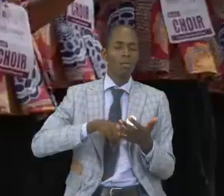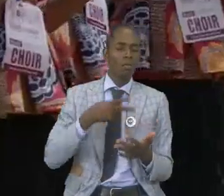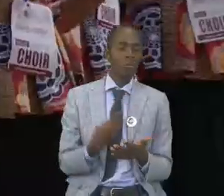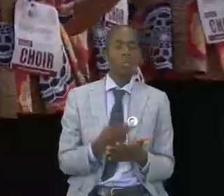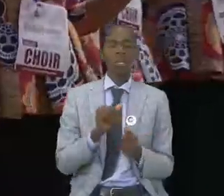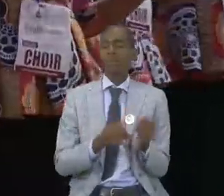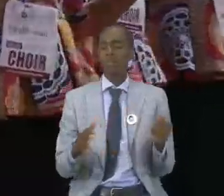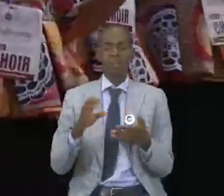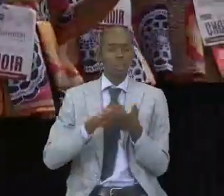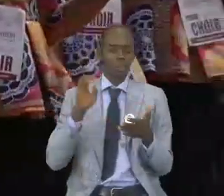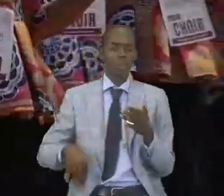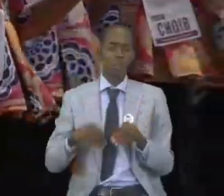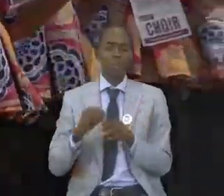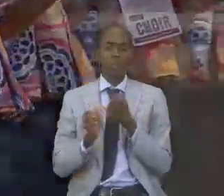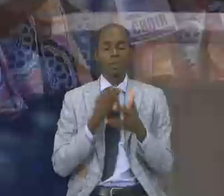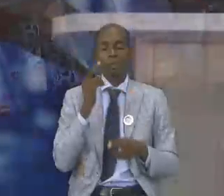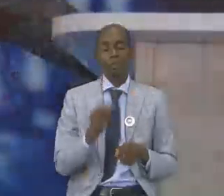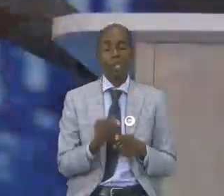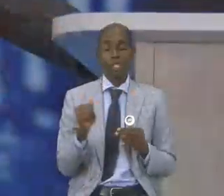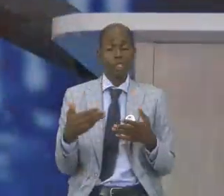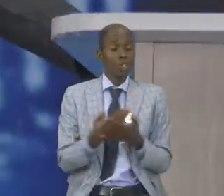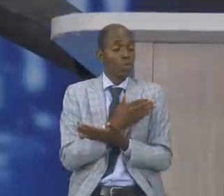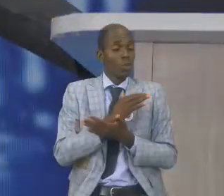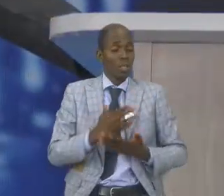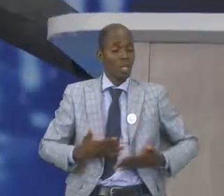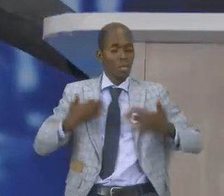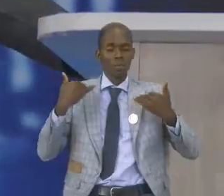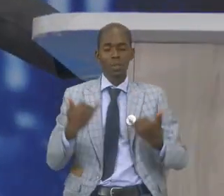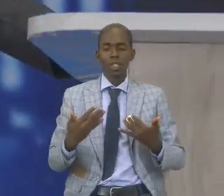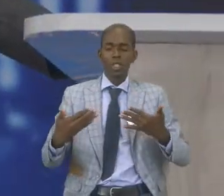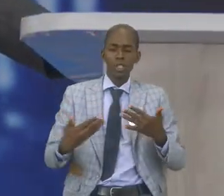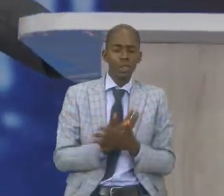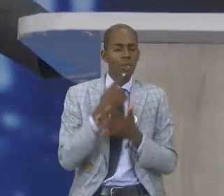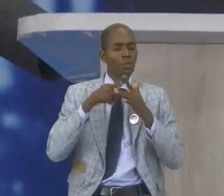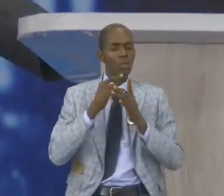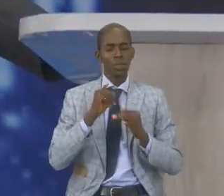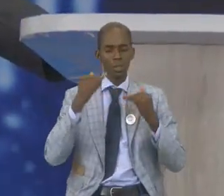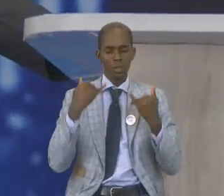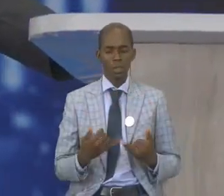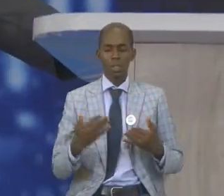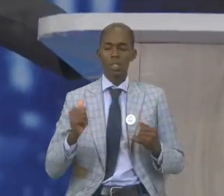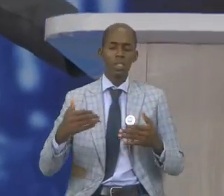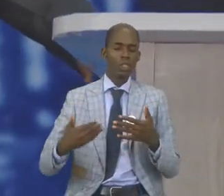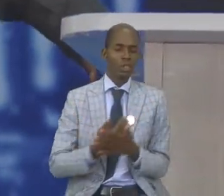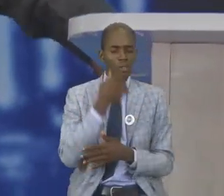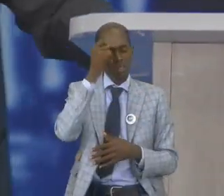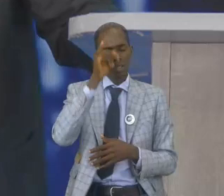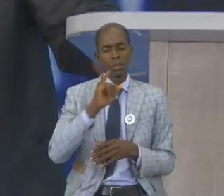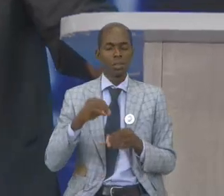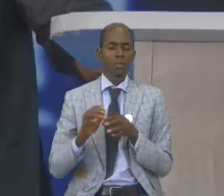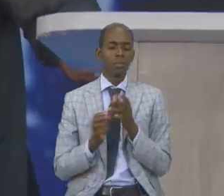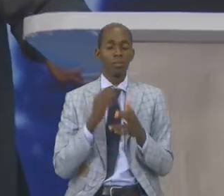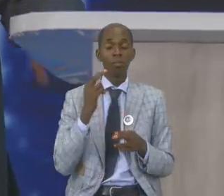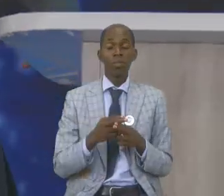away. Yeah. A new life. Yeah. A new beginning. Yeah. A new understanding. Yeah.